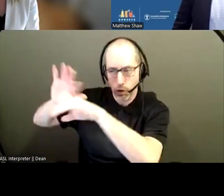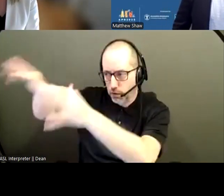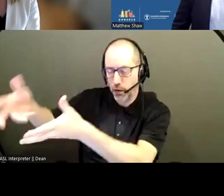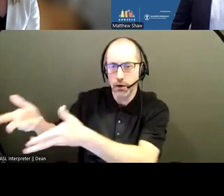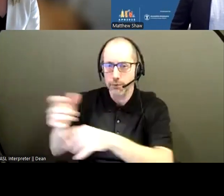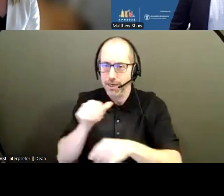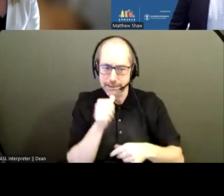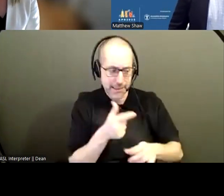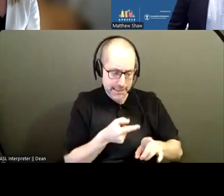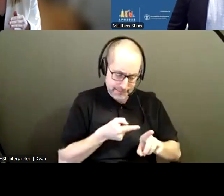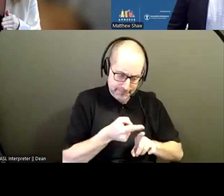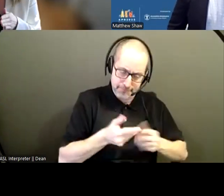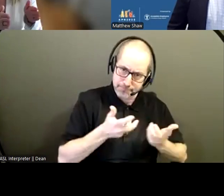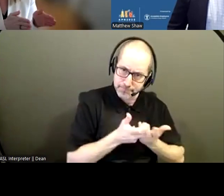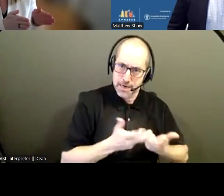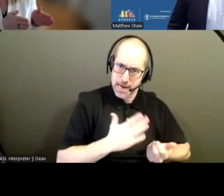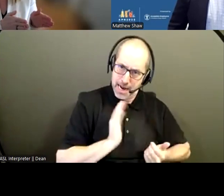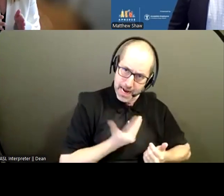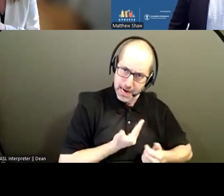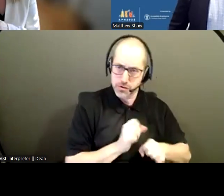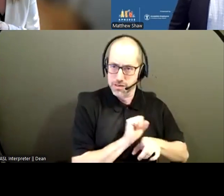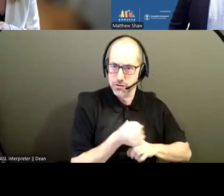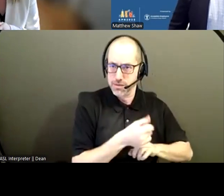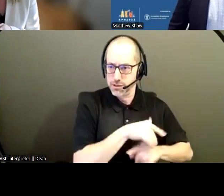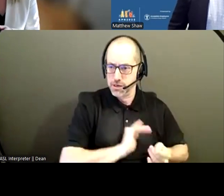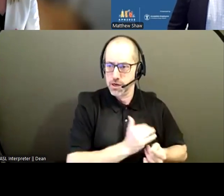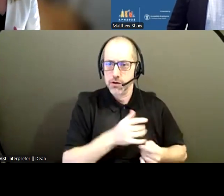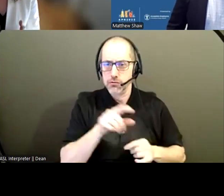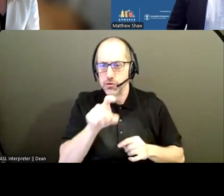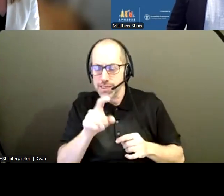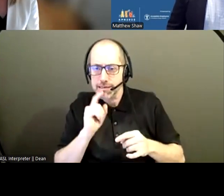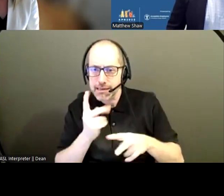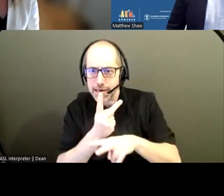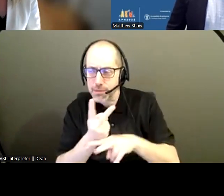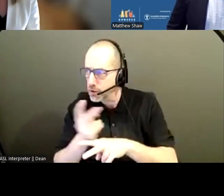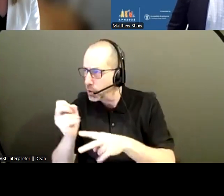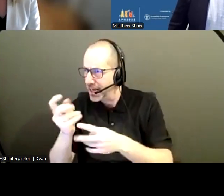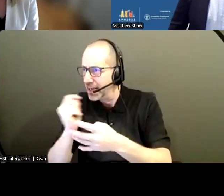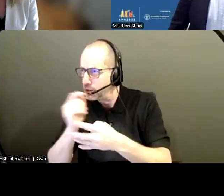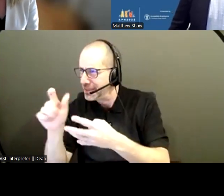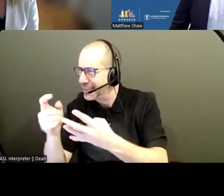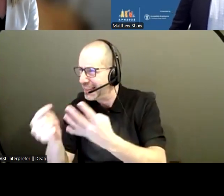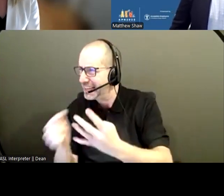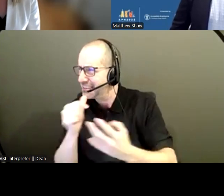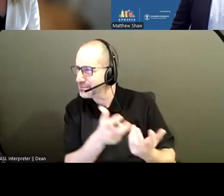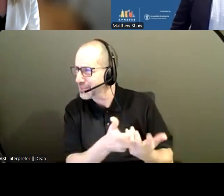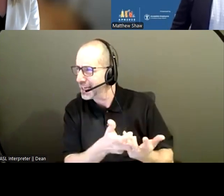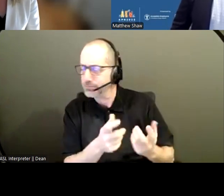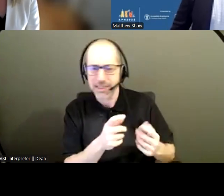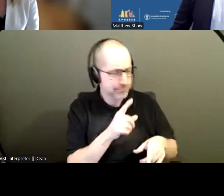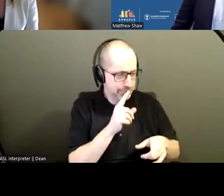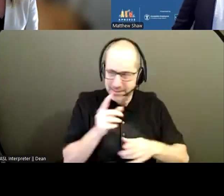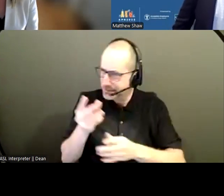enough to your context. So think both, what do you need to take away? What do you need to add, if anything, to make it relevant to your